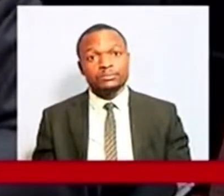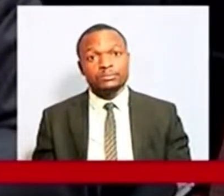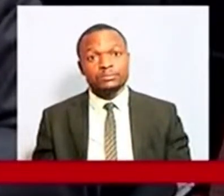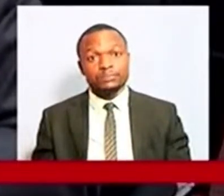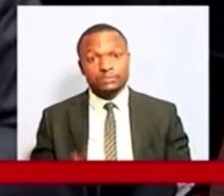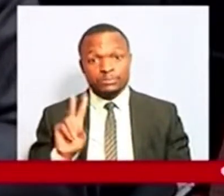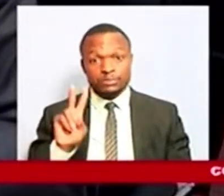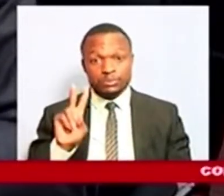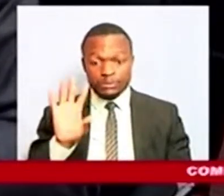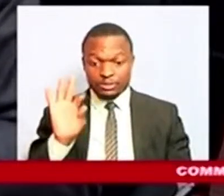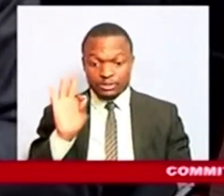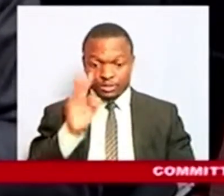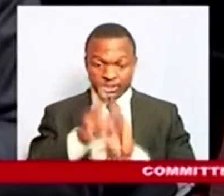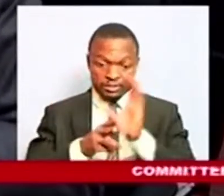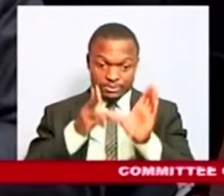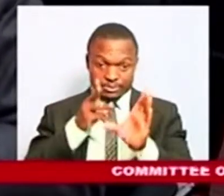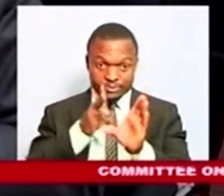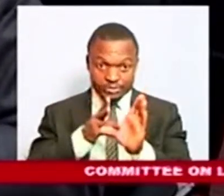29th May